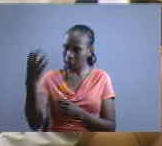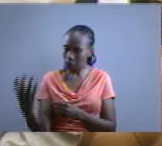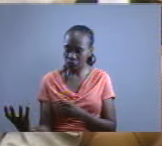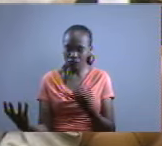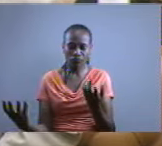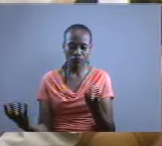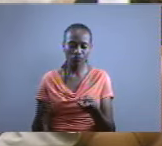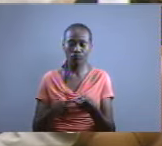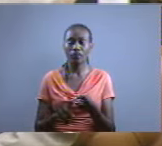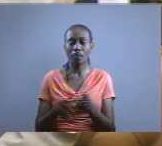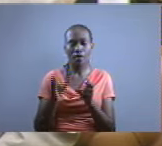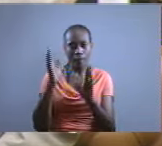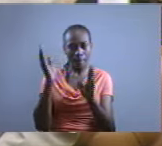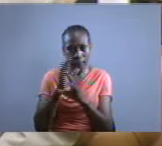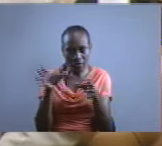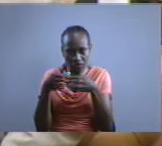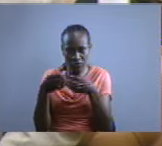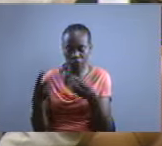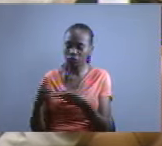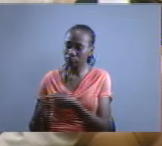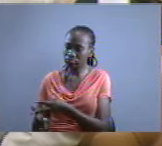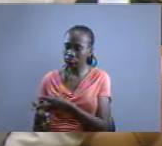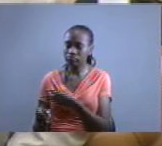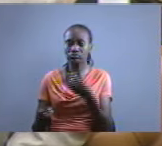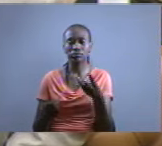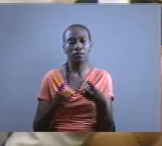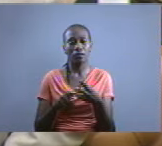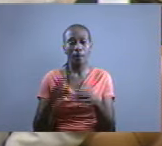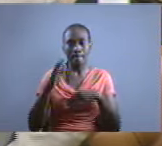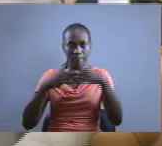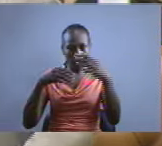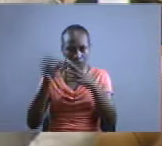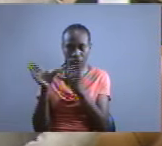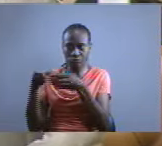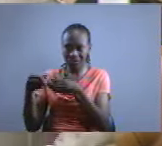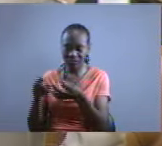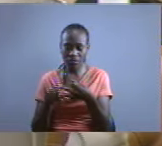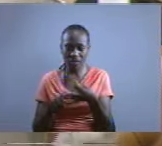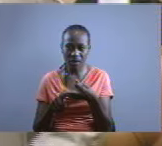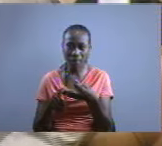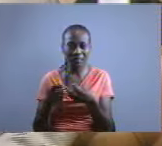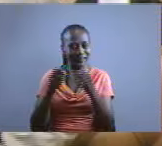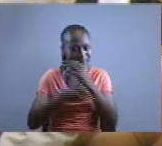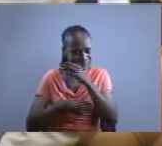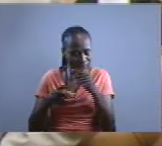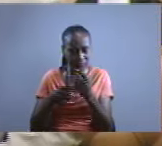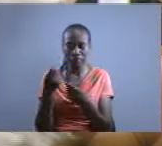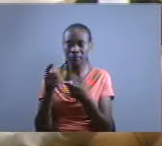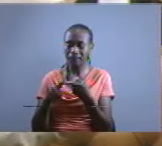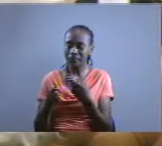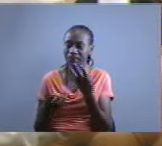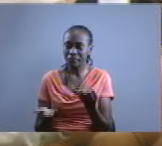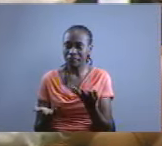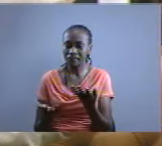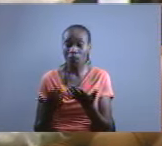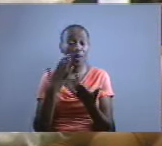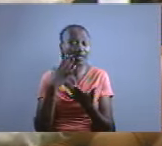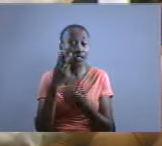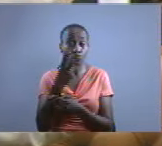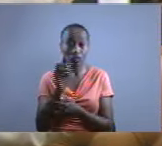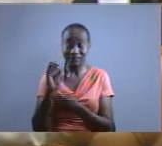dealing with private sector corruption, the construction sector corrupting, stealing of the public purse during the